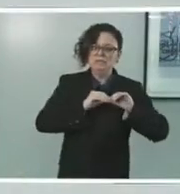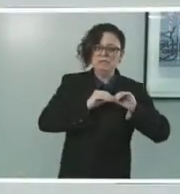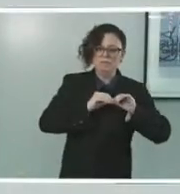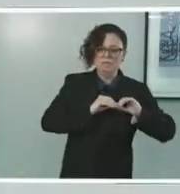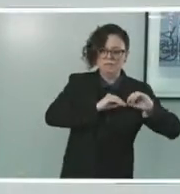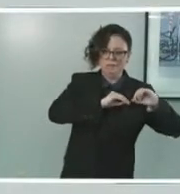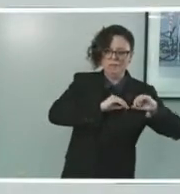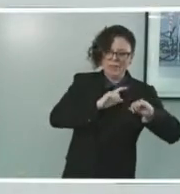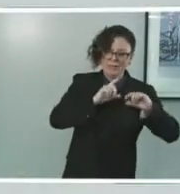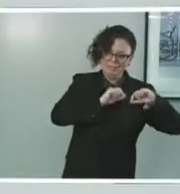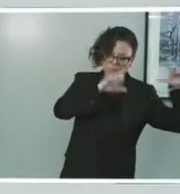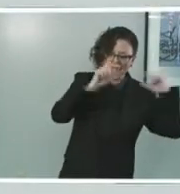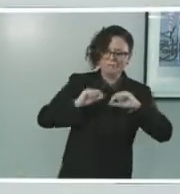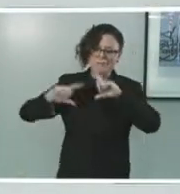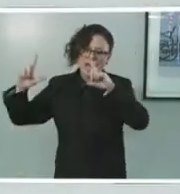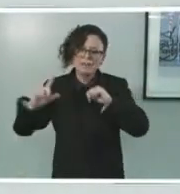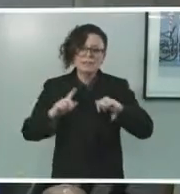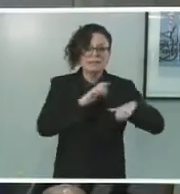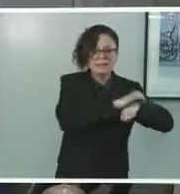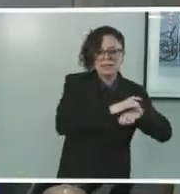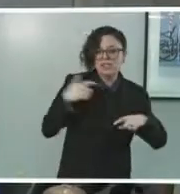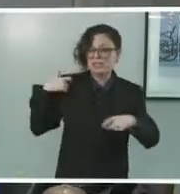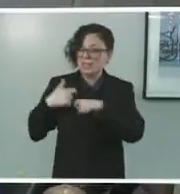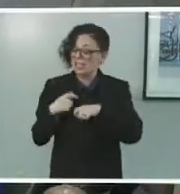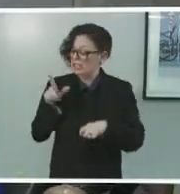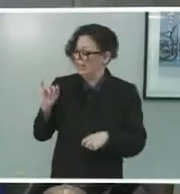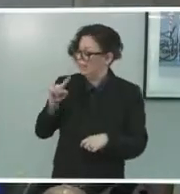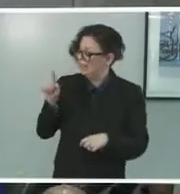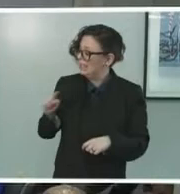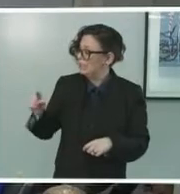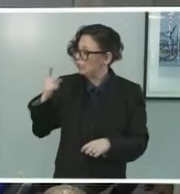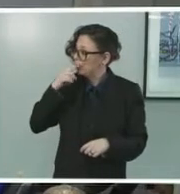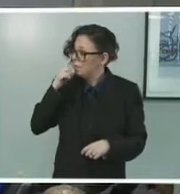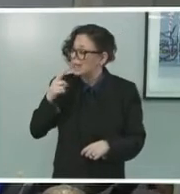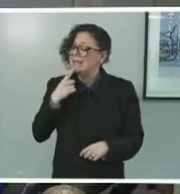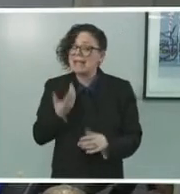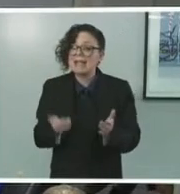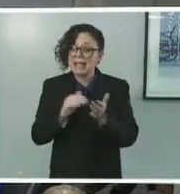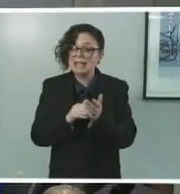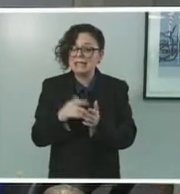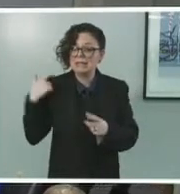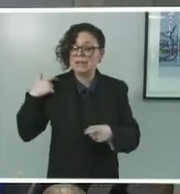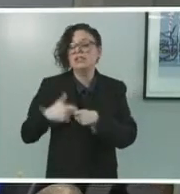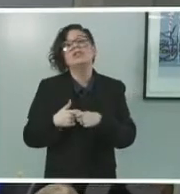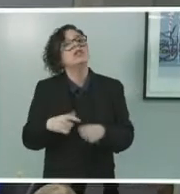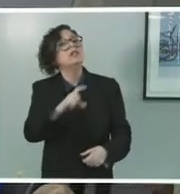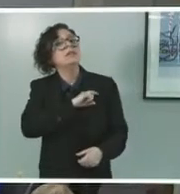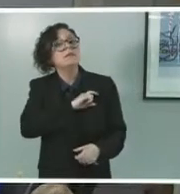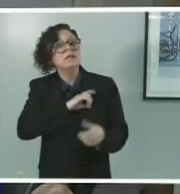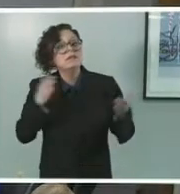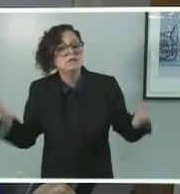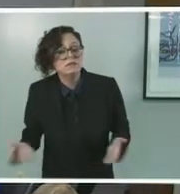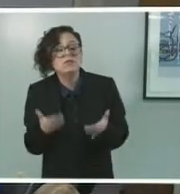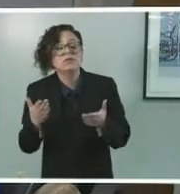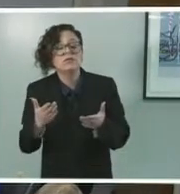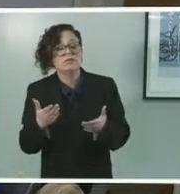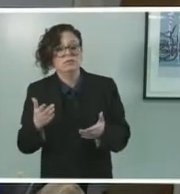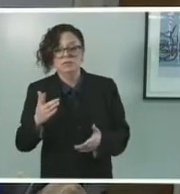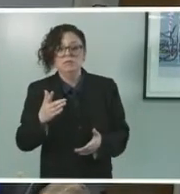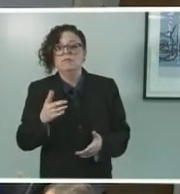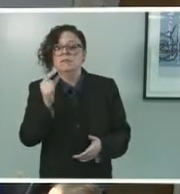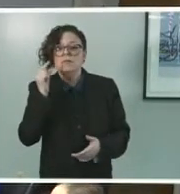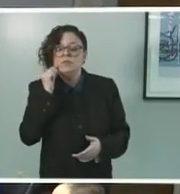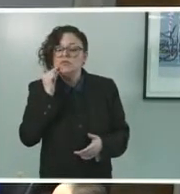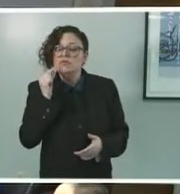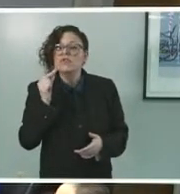Liz, if you wouldn't mind answering that one in Spanish as well. Policía de San Antonio no le detendrá si está fuera